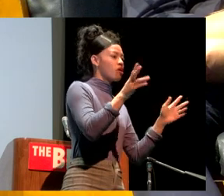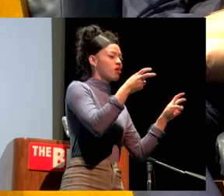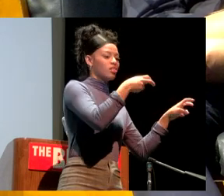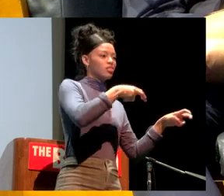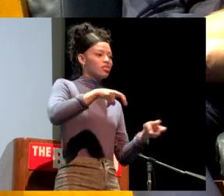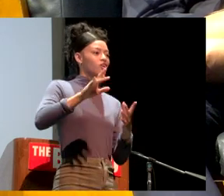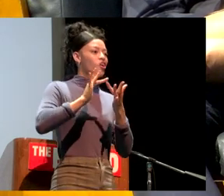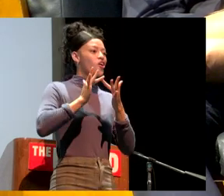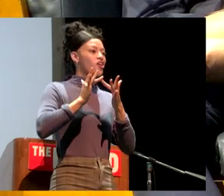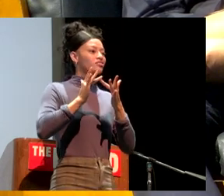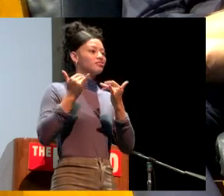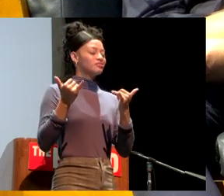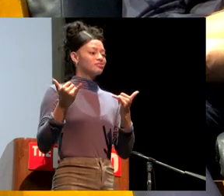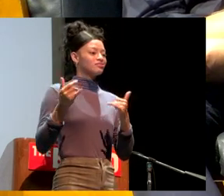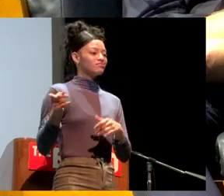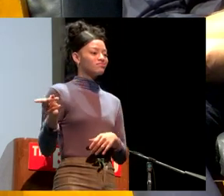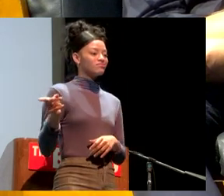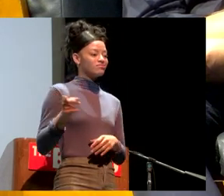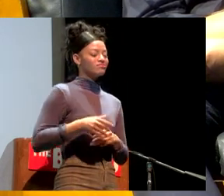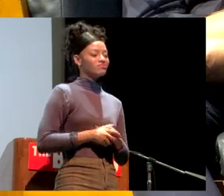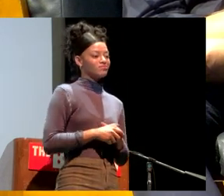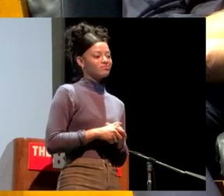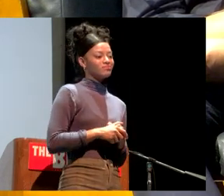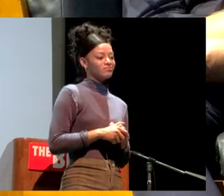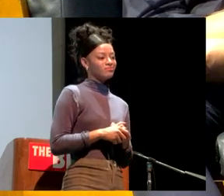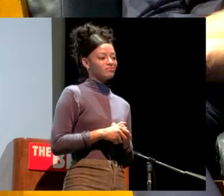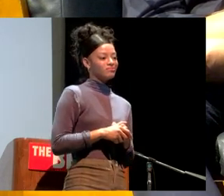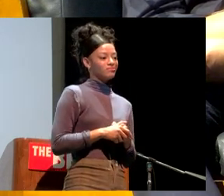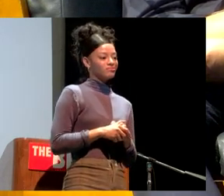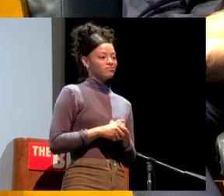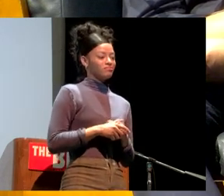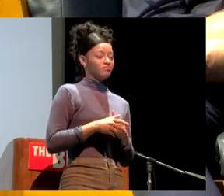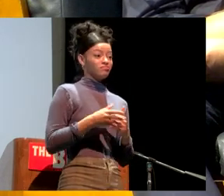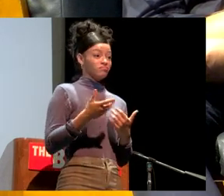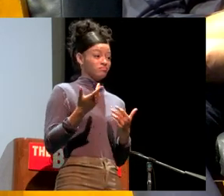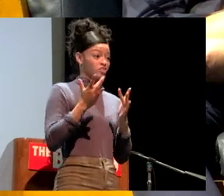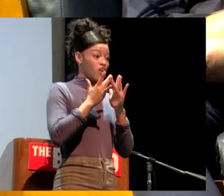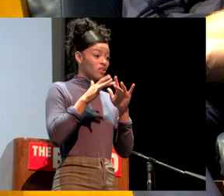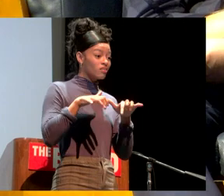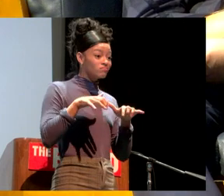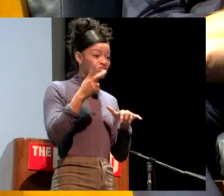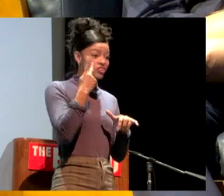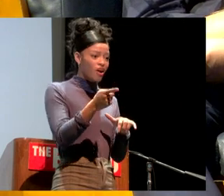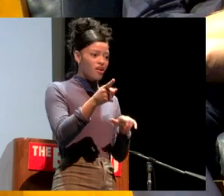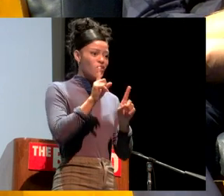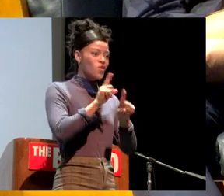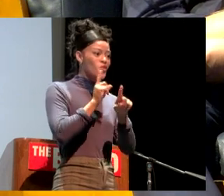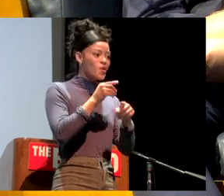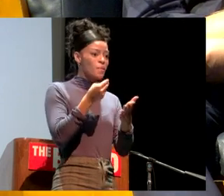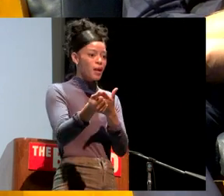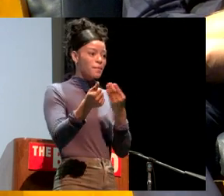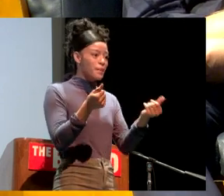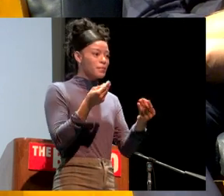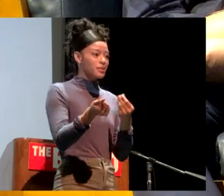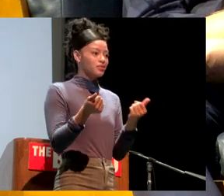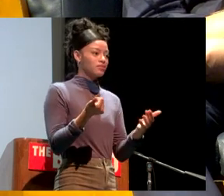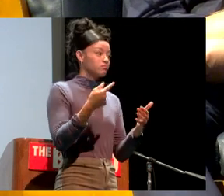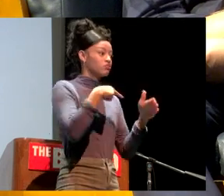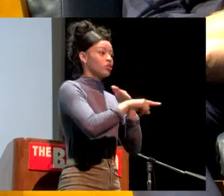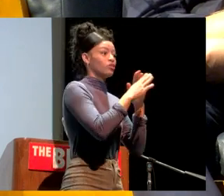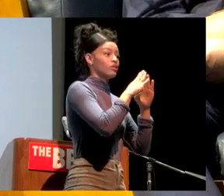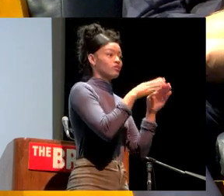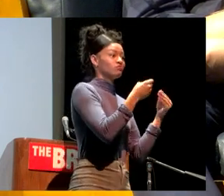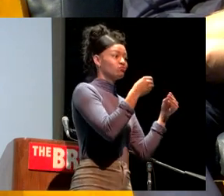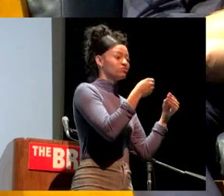of craftsmanship. And when we created Artifact, we thought, okay, like, we believe the future is going to be 99.9%, you